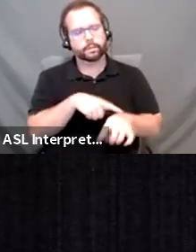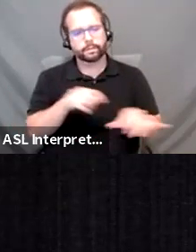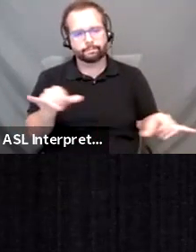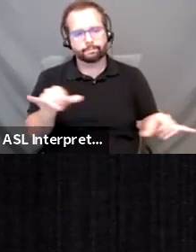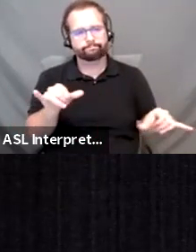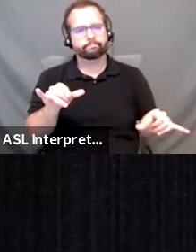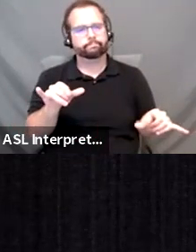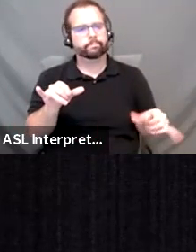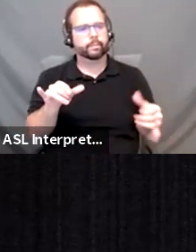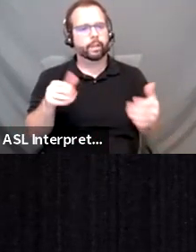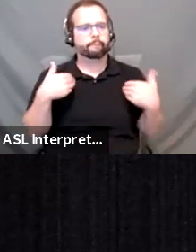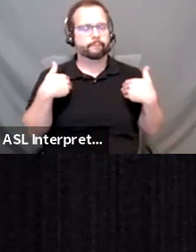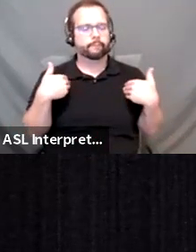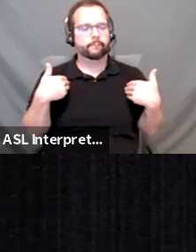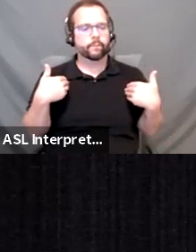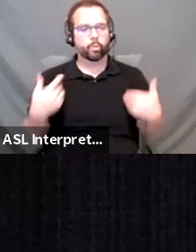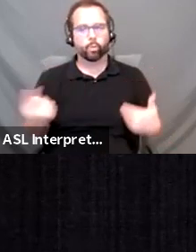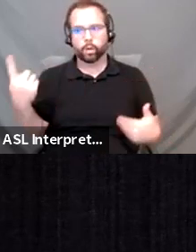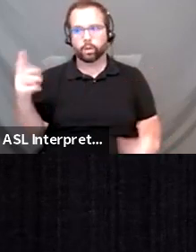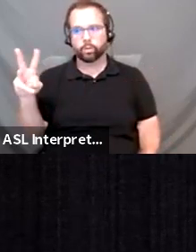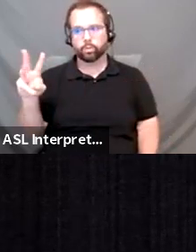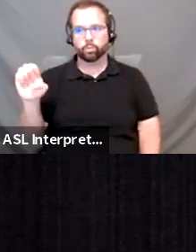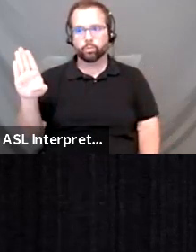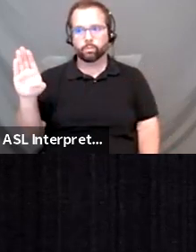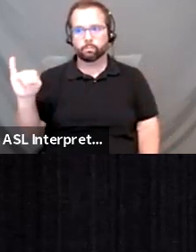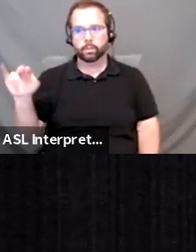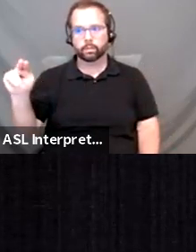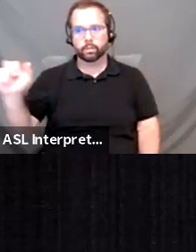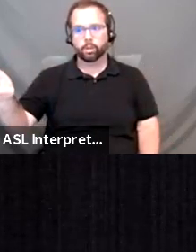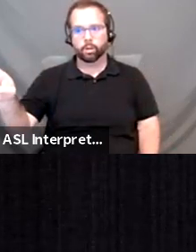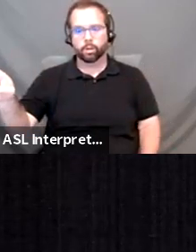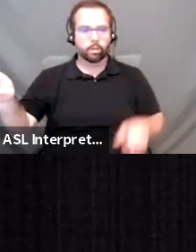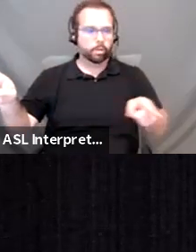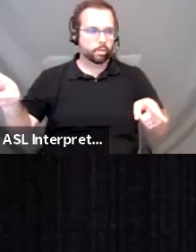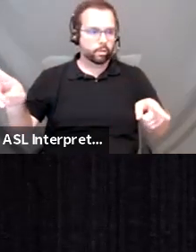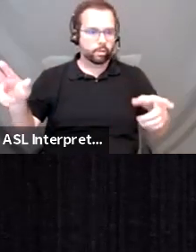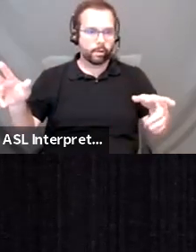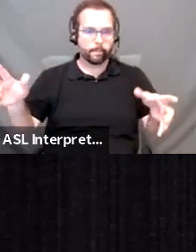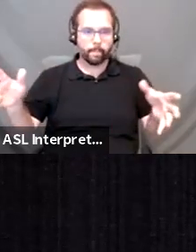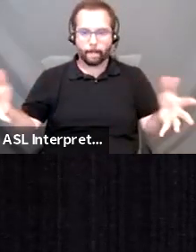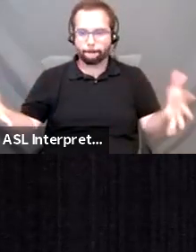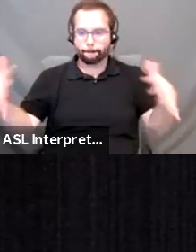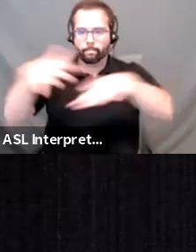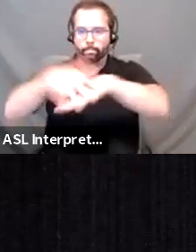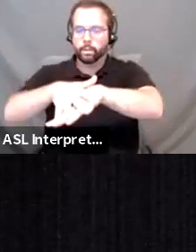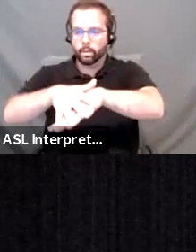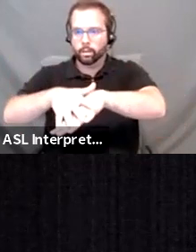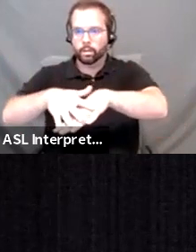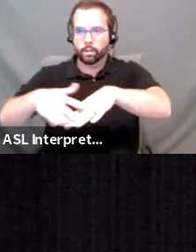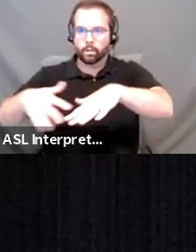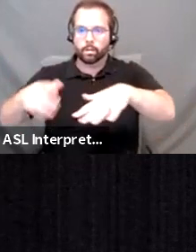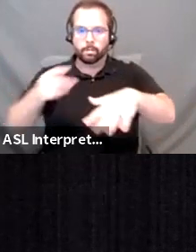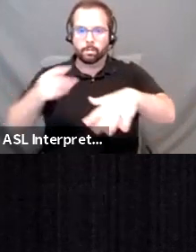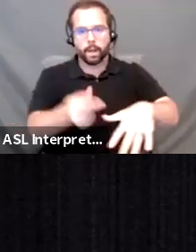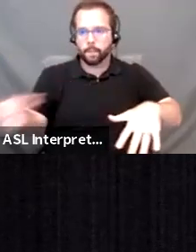time, you've got one webinar overlapping with another one, and 5 meetings into the day,